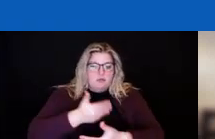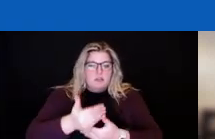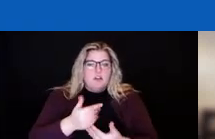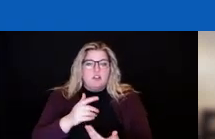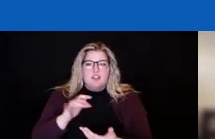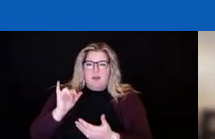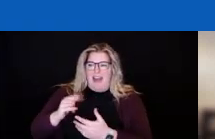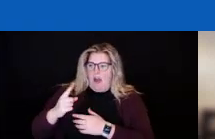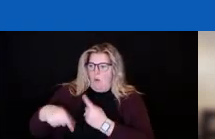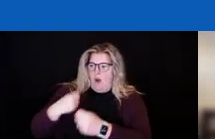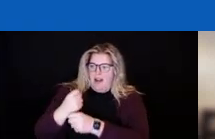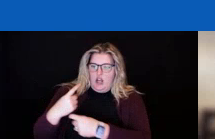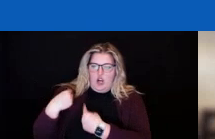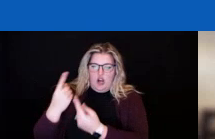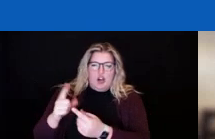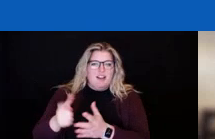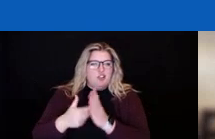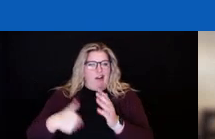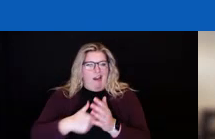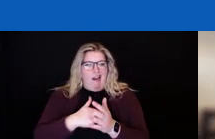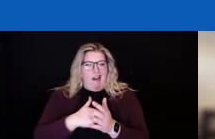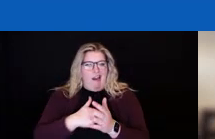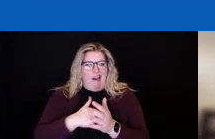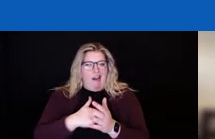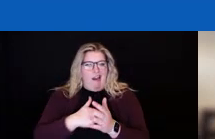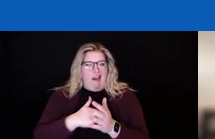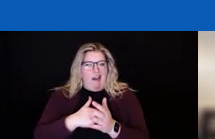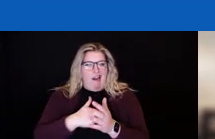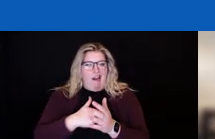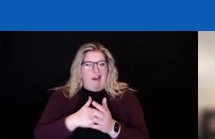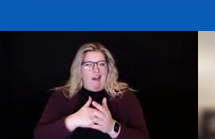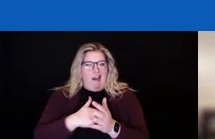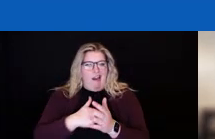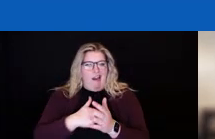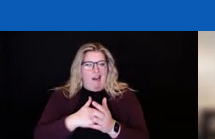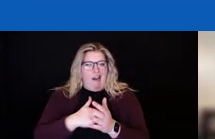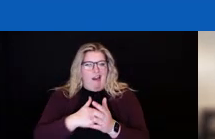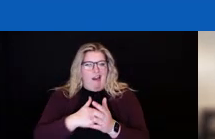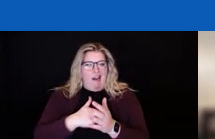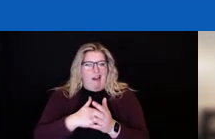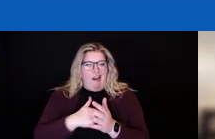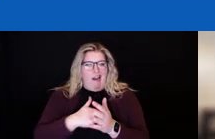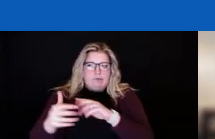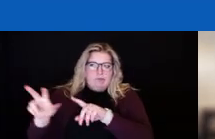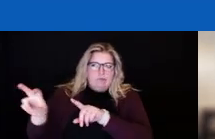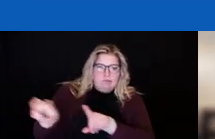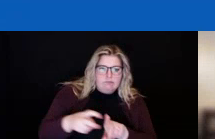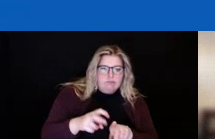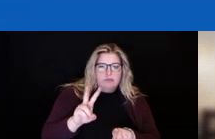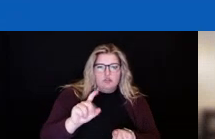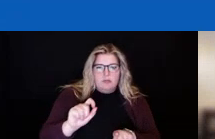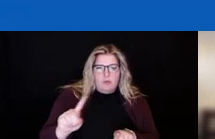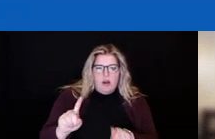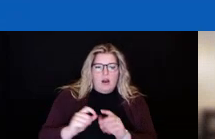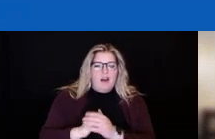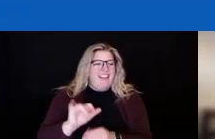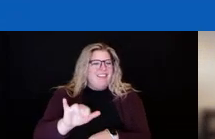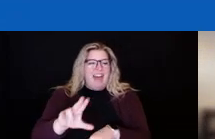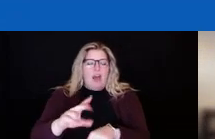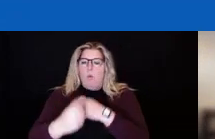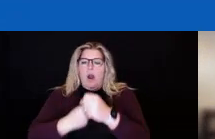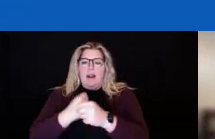to jump into the process for, transitioning to 2.1. And I think that's a very